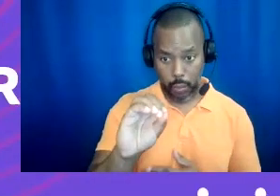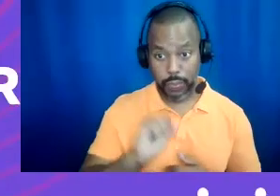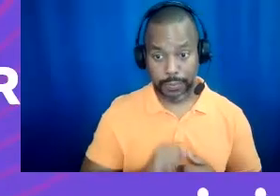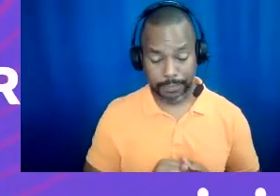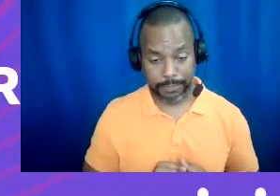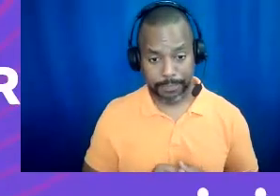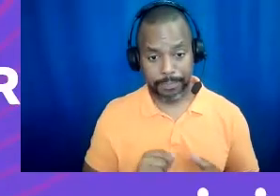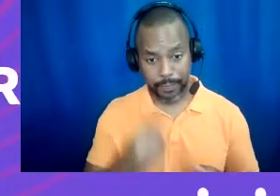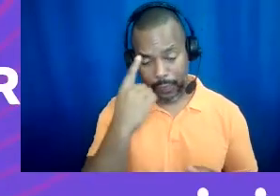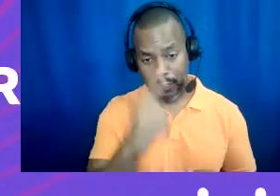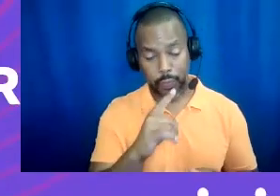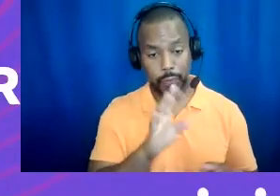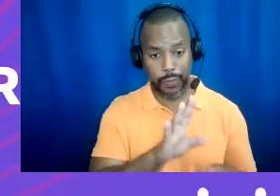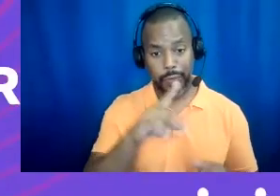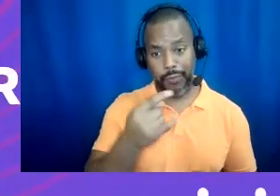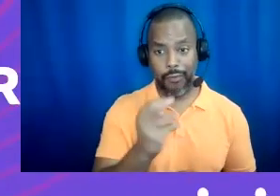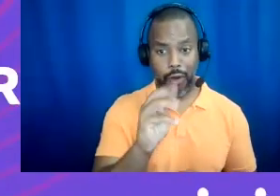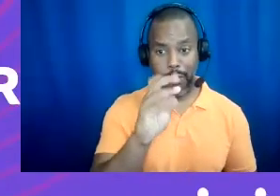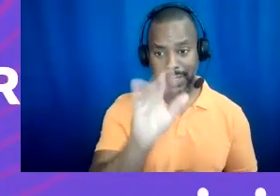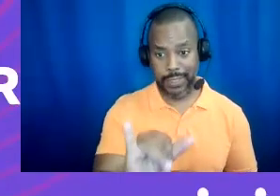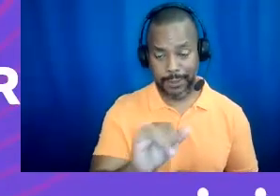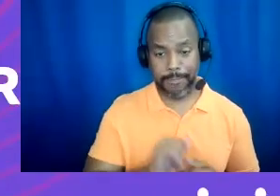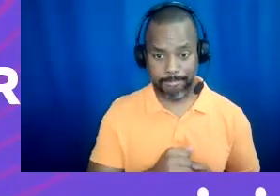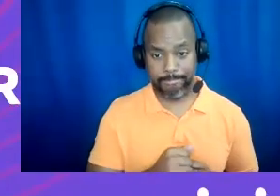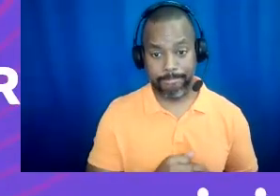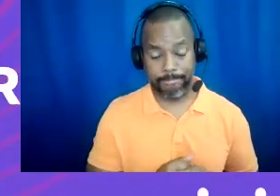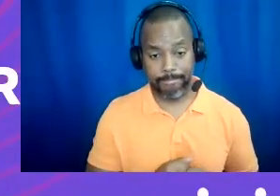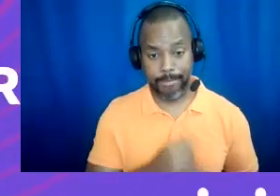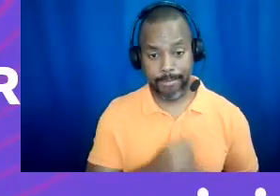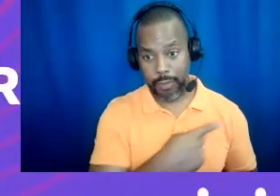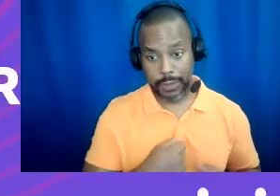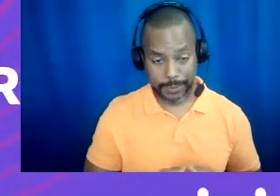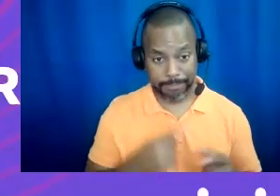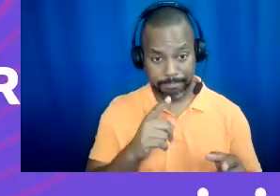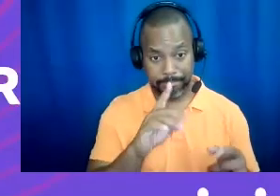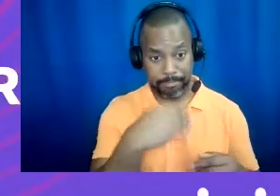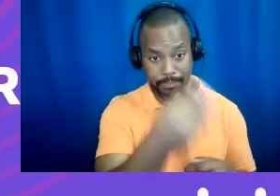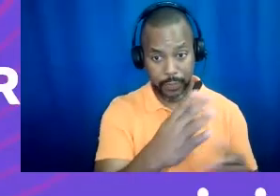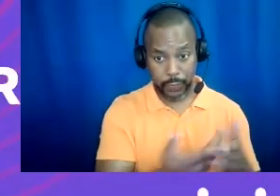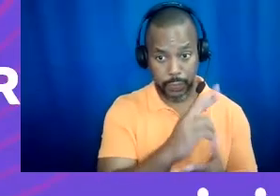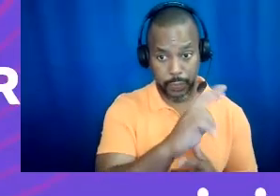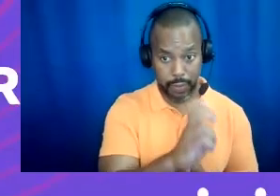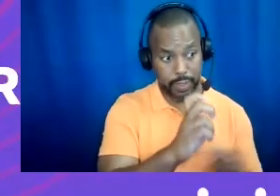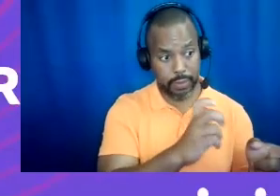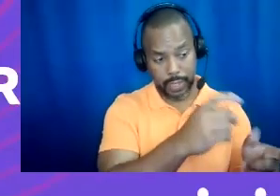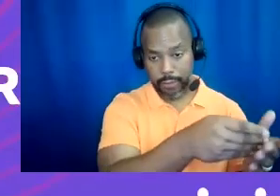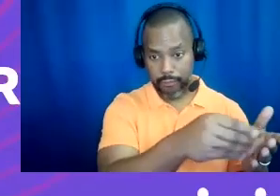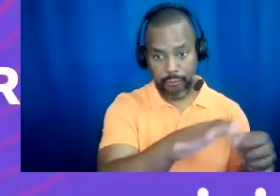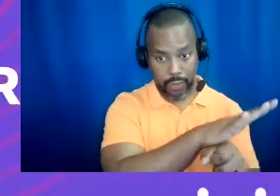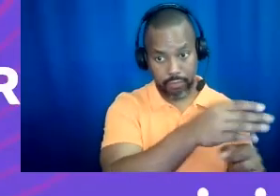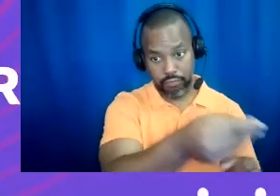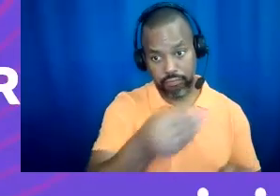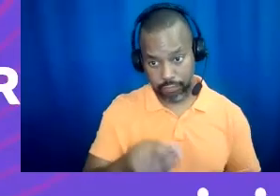excuse me, the pharmacy, and they will let you walk back to the pharmacy. You give them a new prescription and they will fill your prescription. Now,